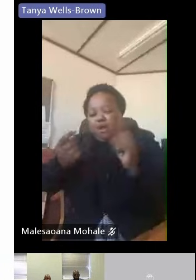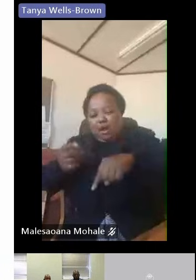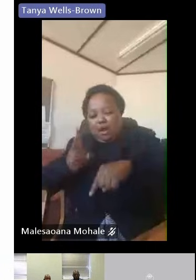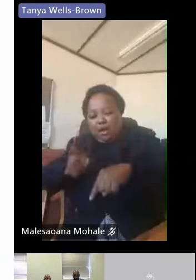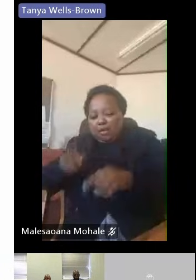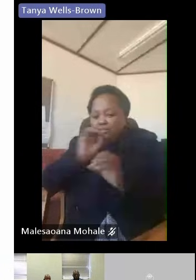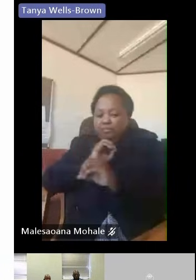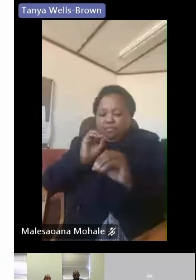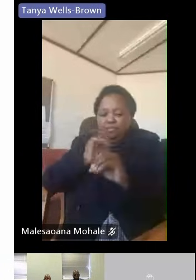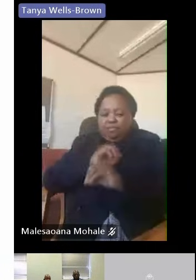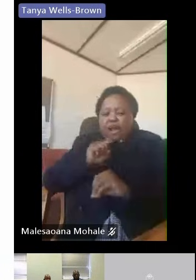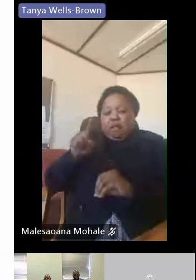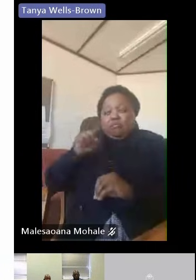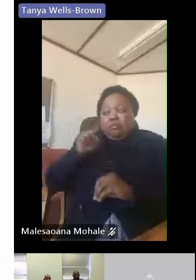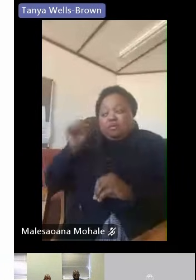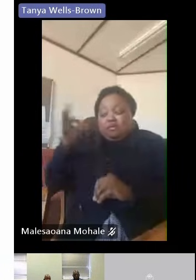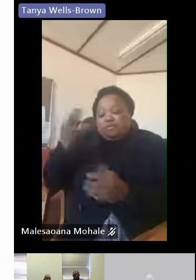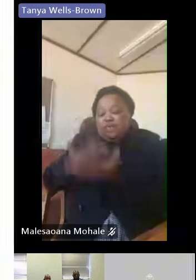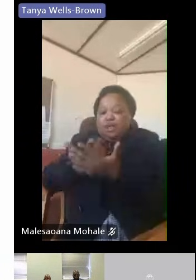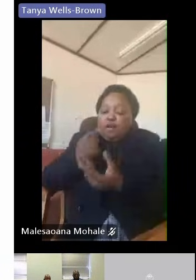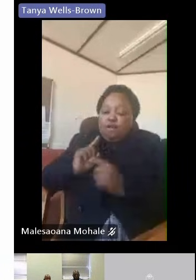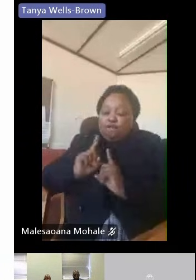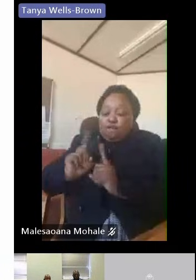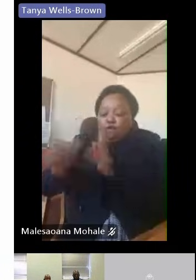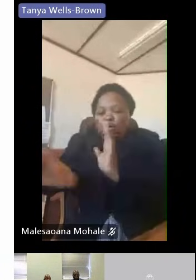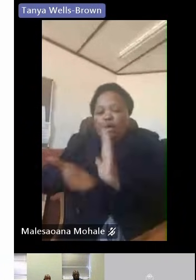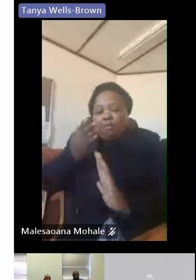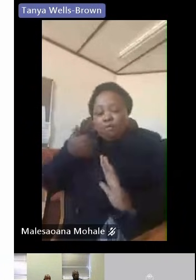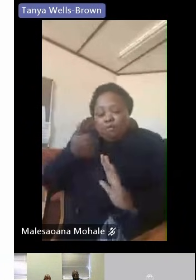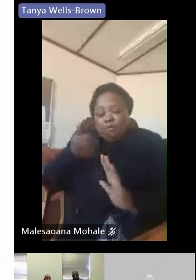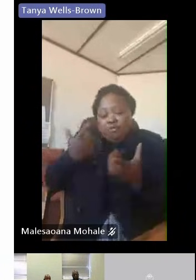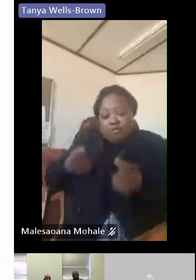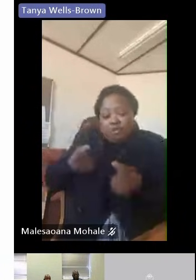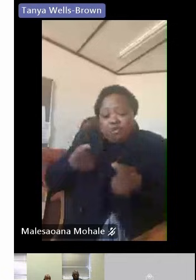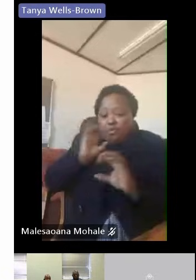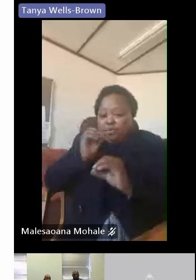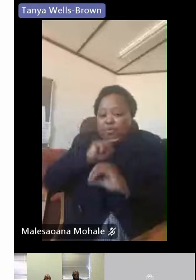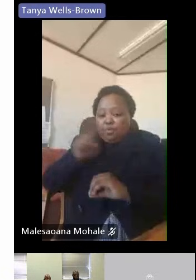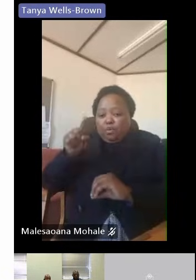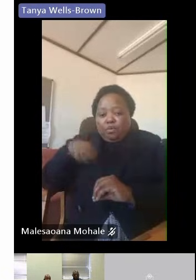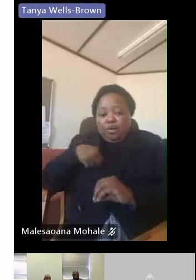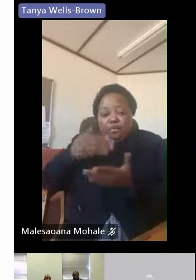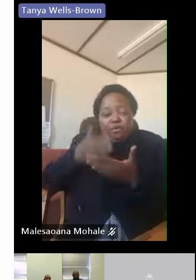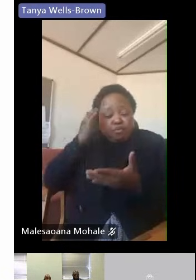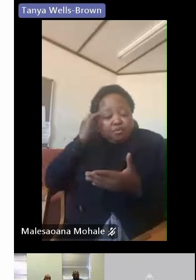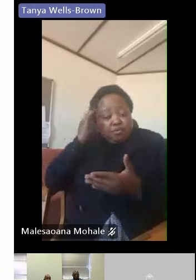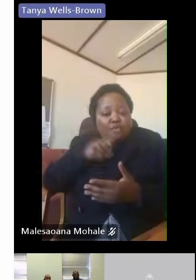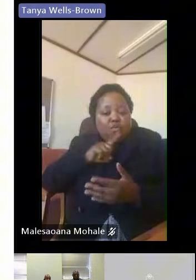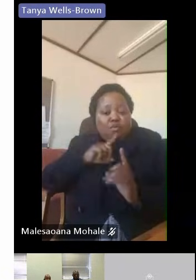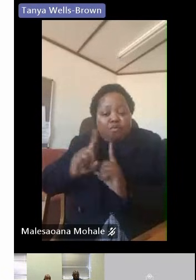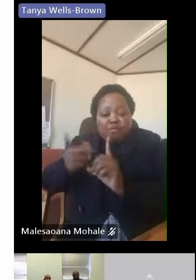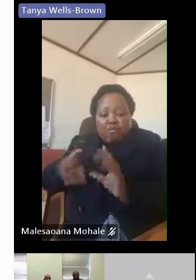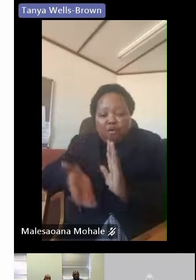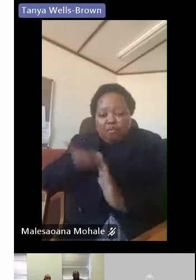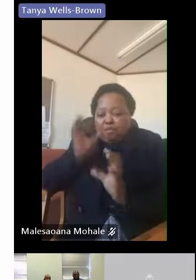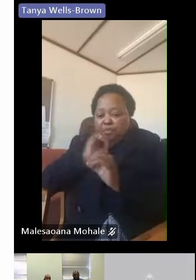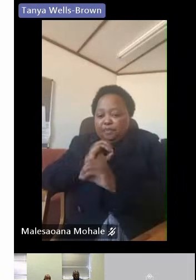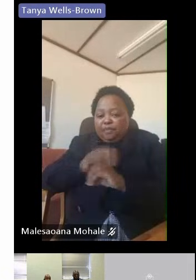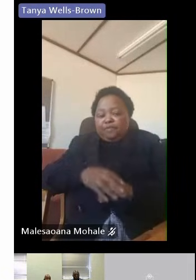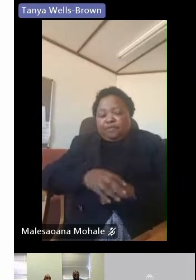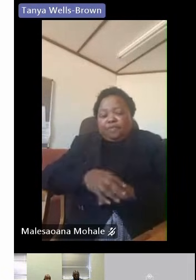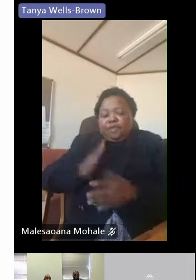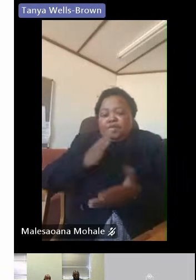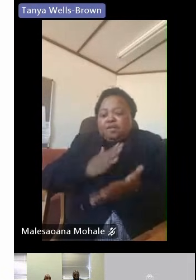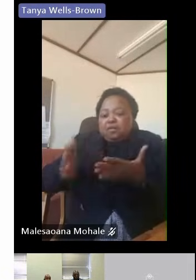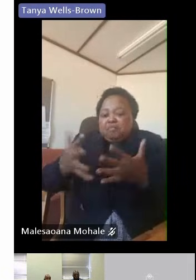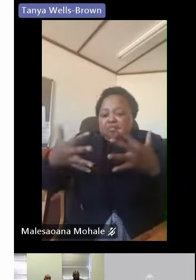back for follow-up. We really don't know what happens, is what people said. I don't think we make joint decisions. I just do